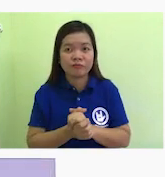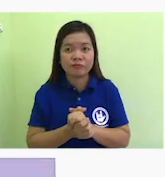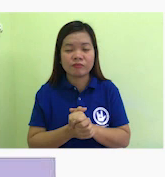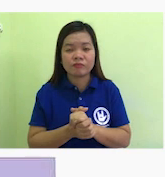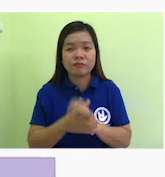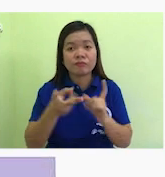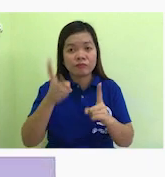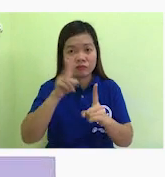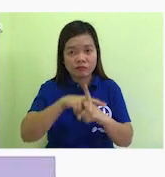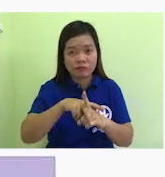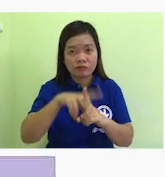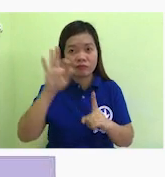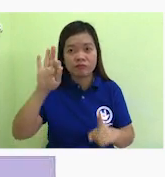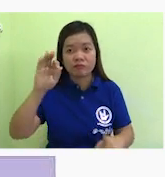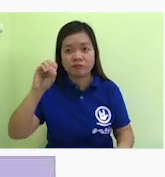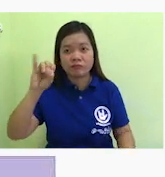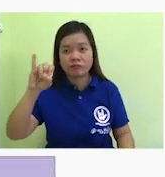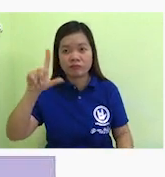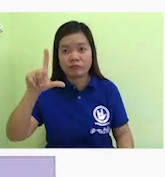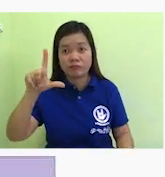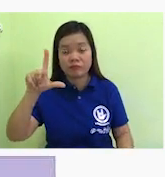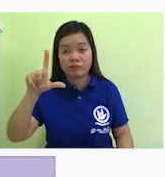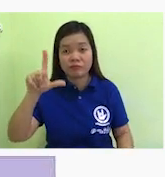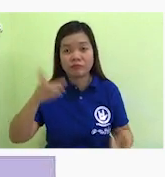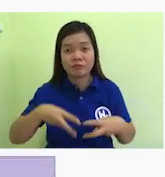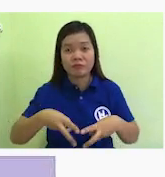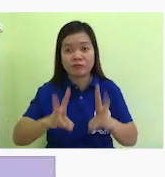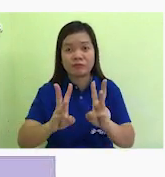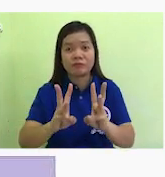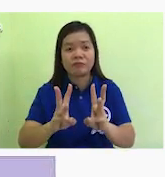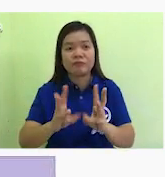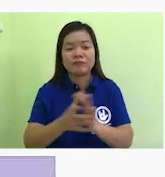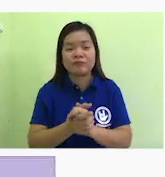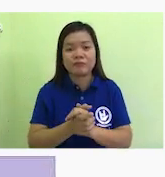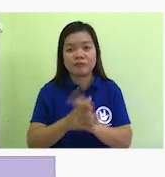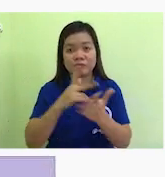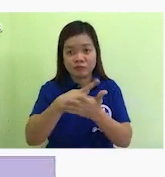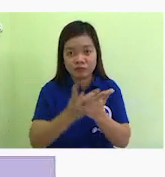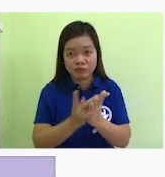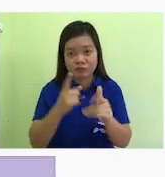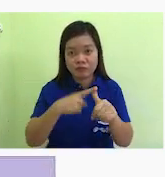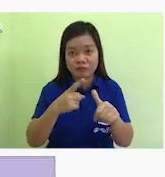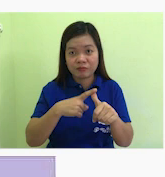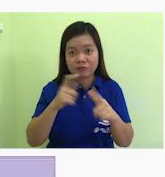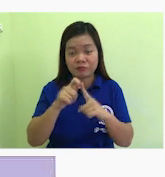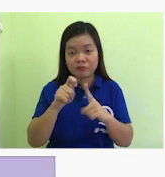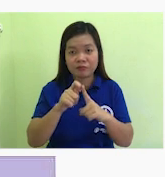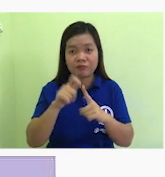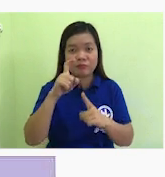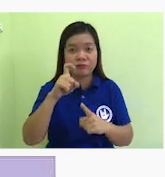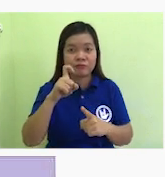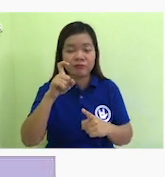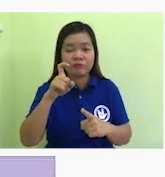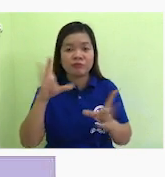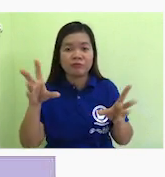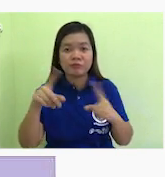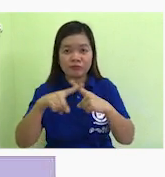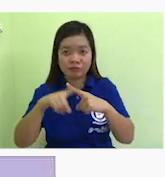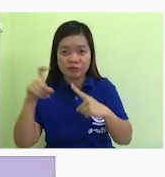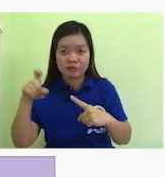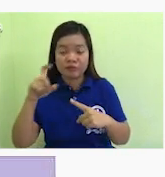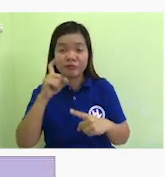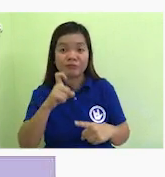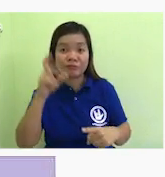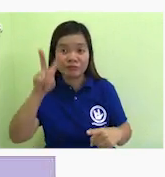Next, applying the FOIL method, the product of the first term, that is x times